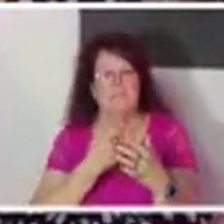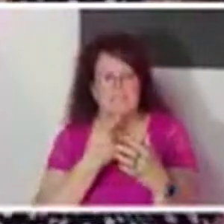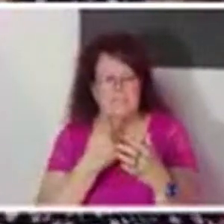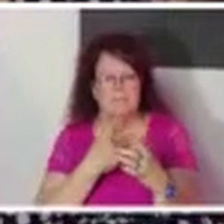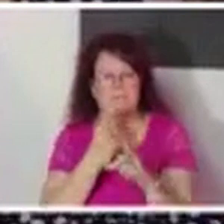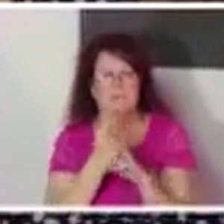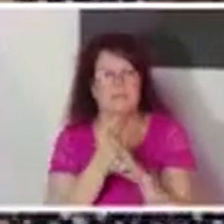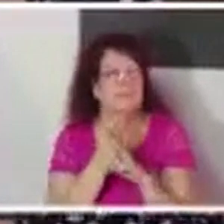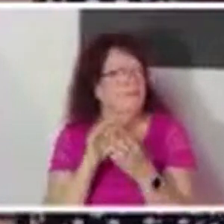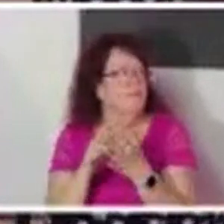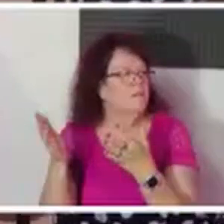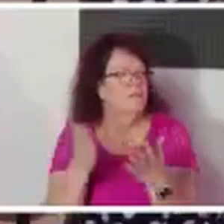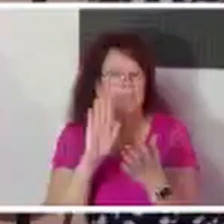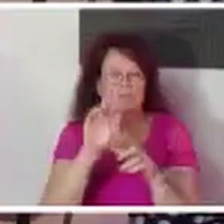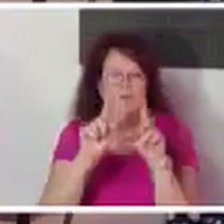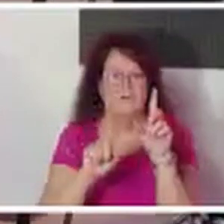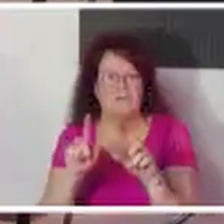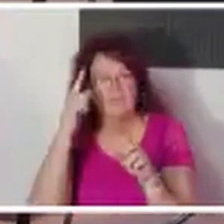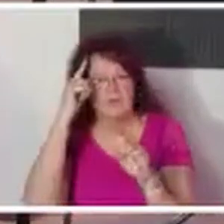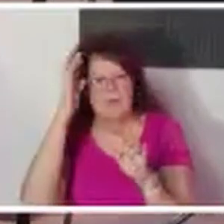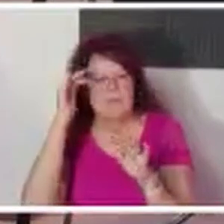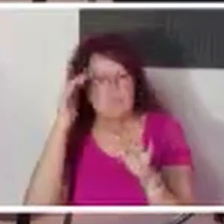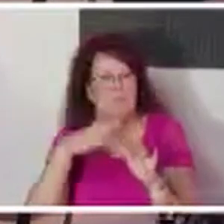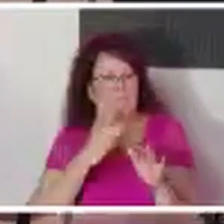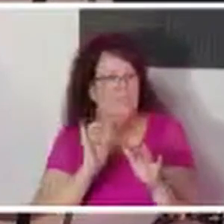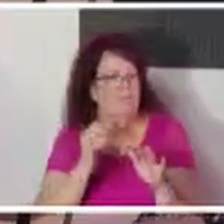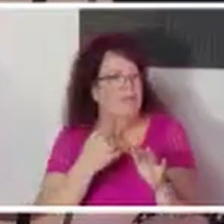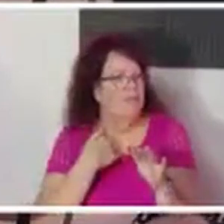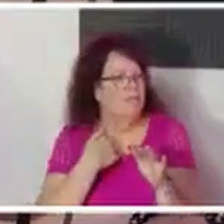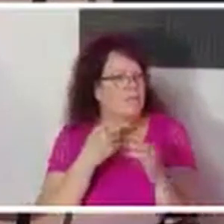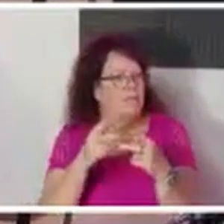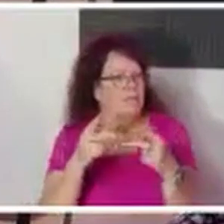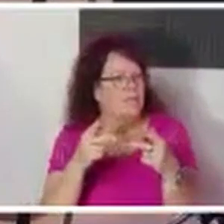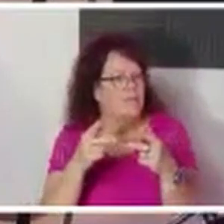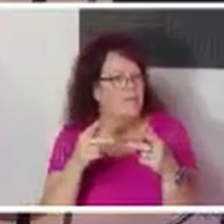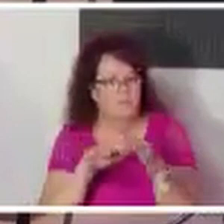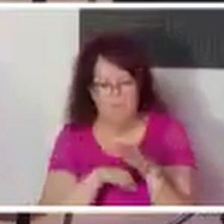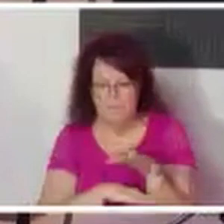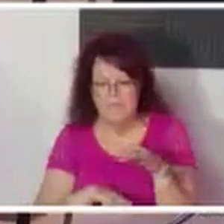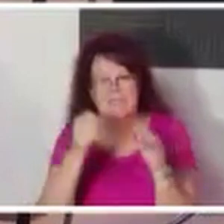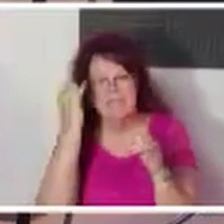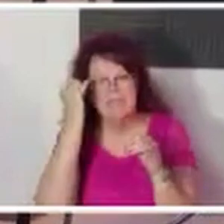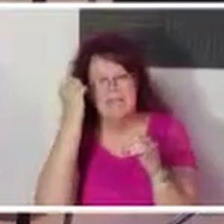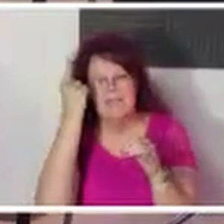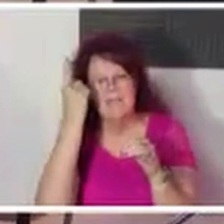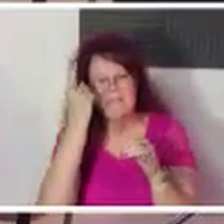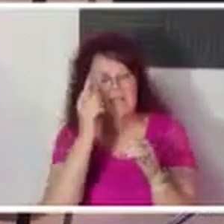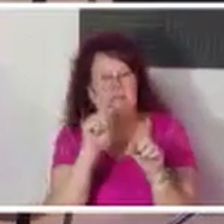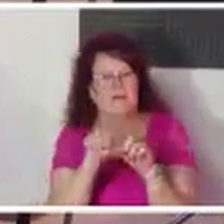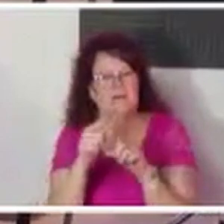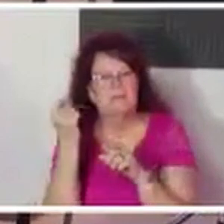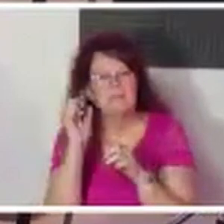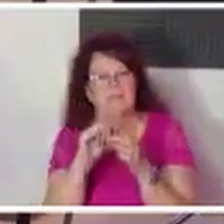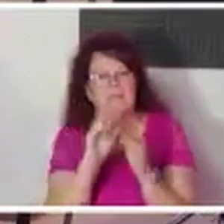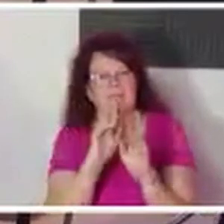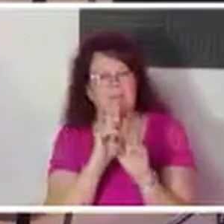That brings me to your questions. So hopefully you feel like you have a basic understanding of the bail system as it stands, the Bail Project's response to